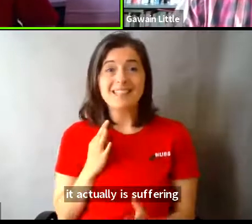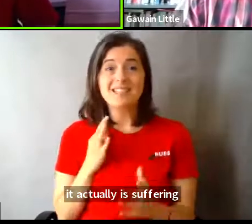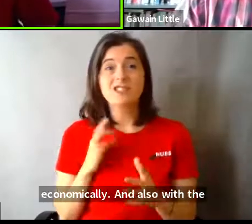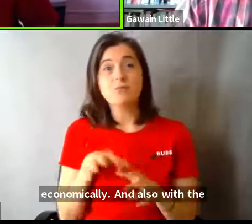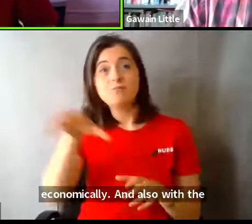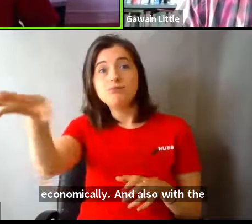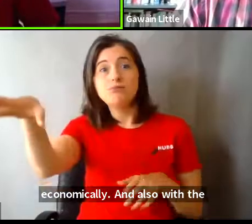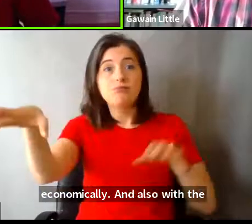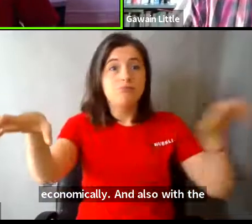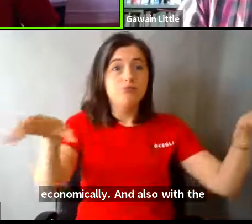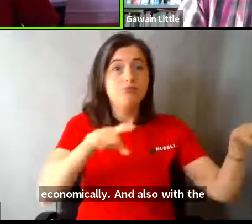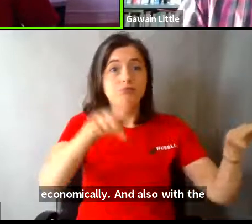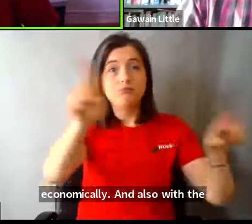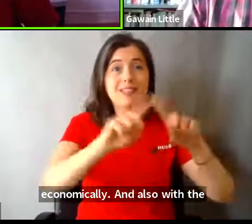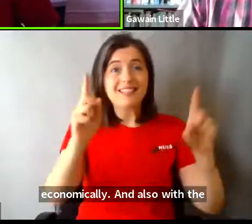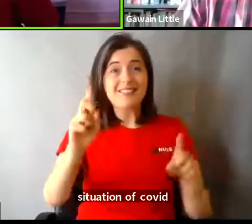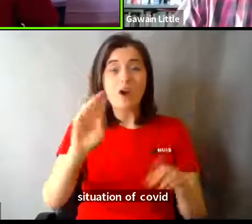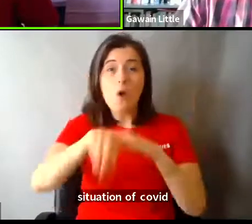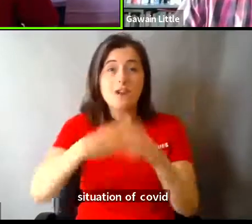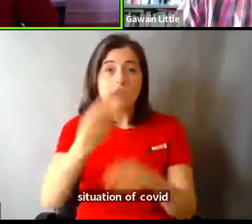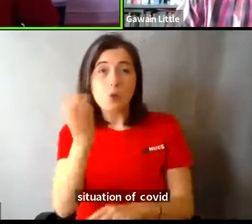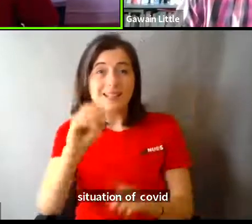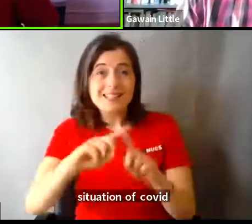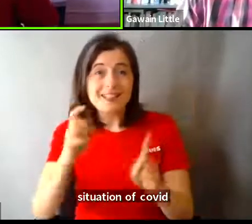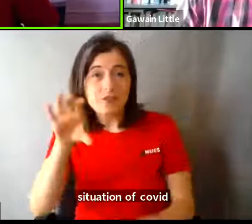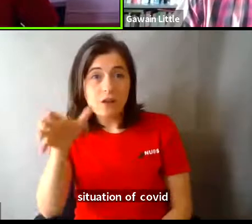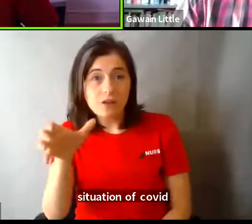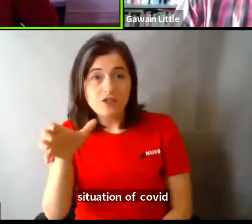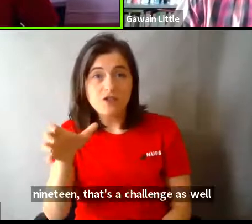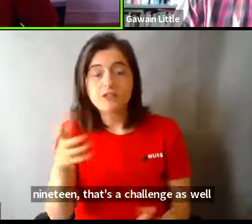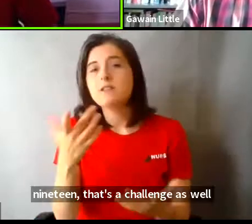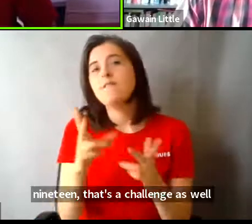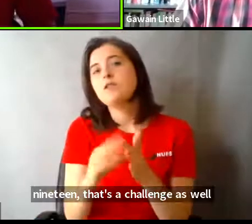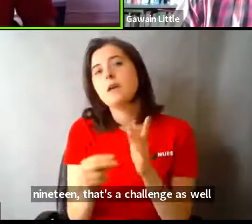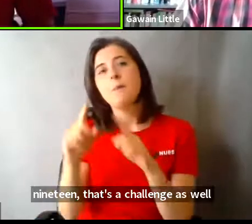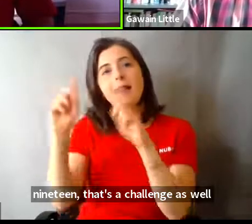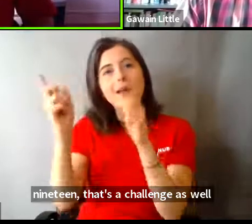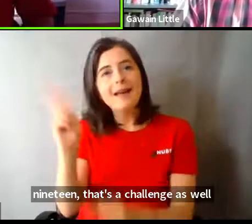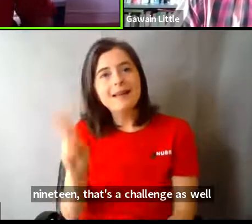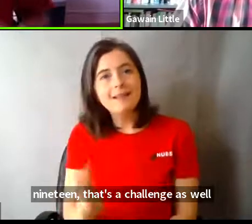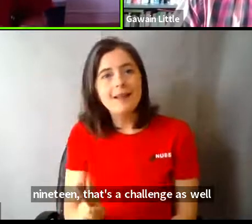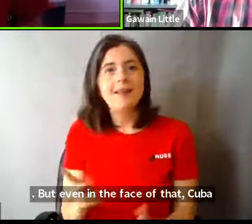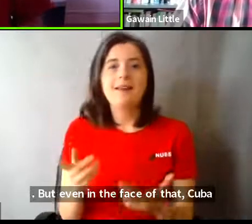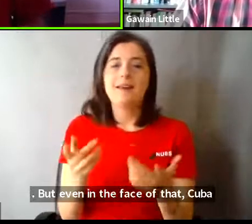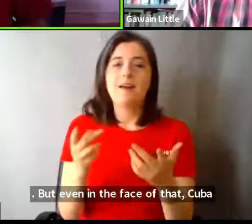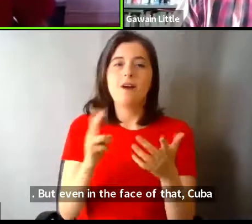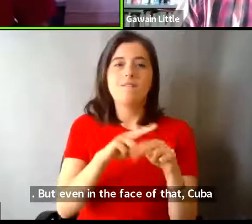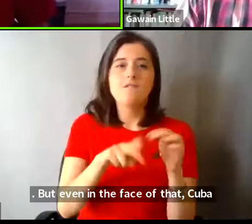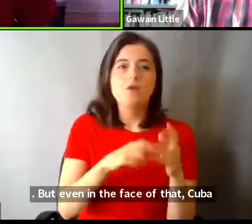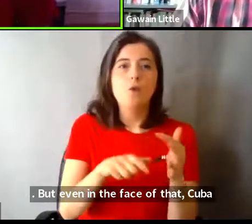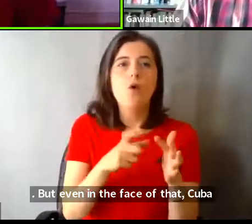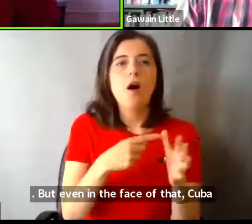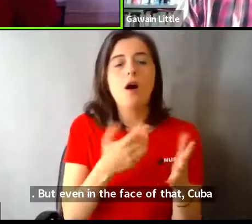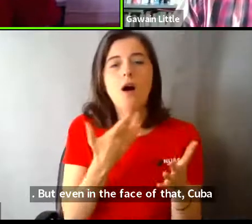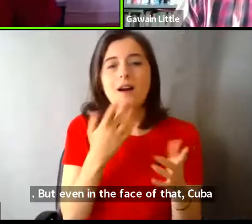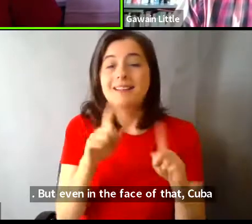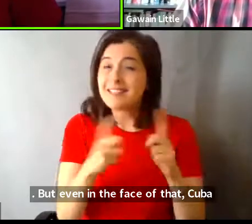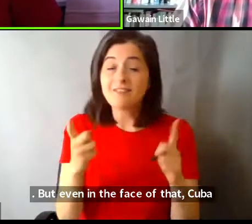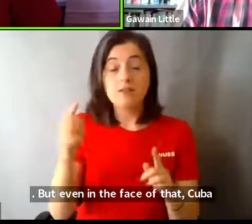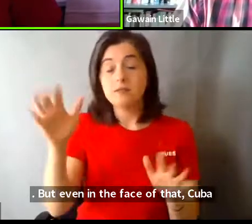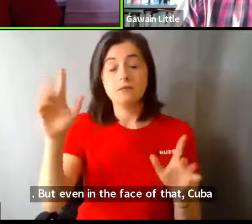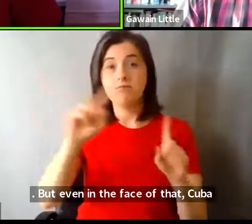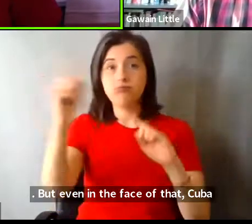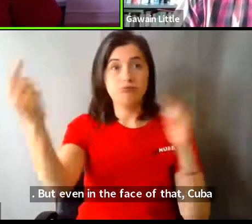like Italy, Andorra, and in countries in 4 continents across the globe. And in the course of that, it's